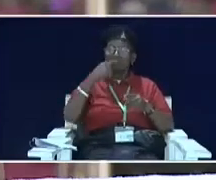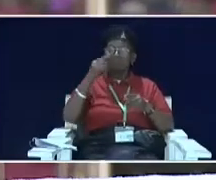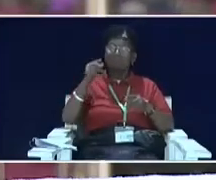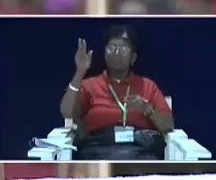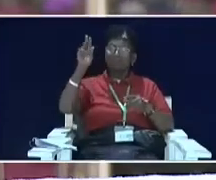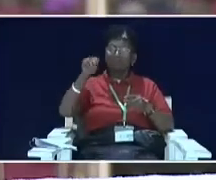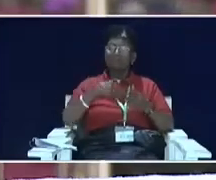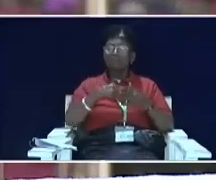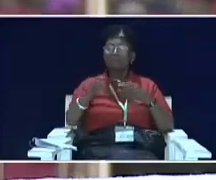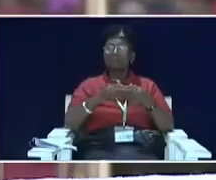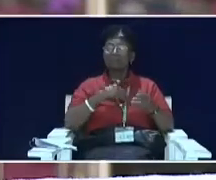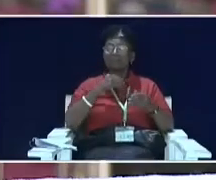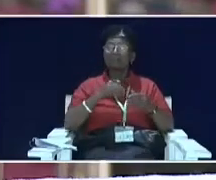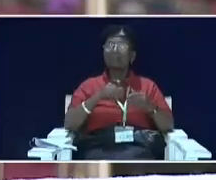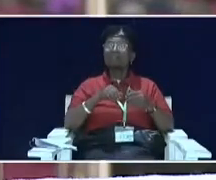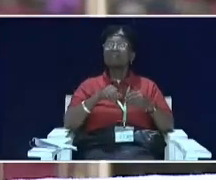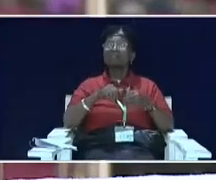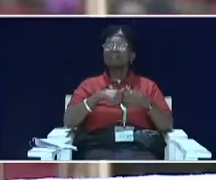it will not touch fire.